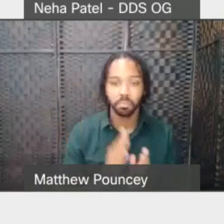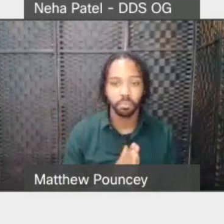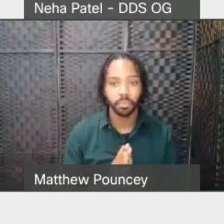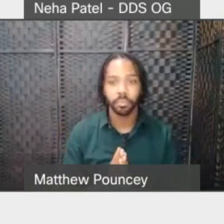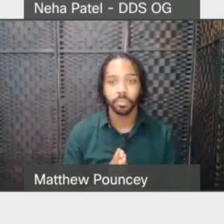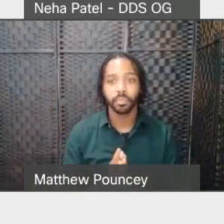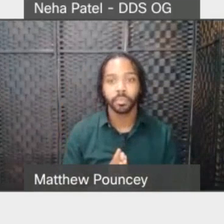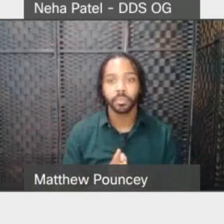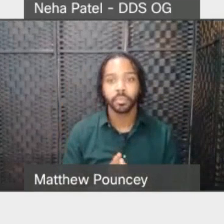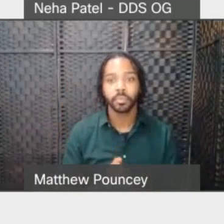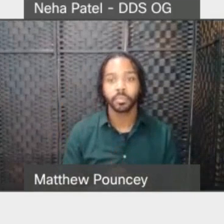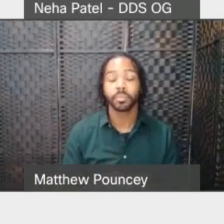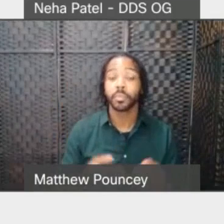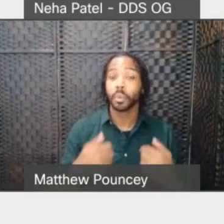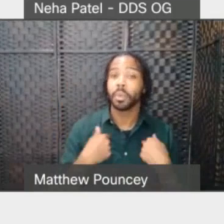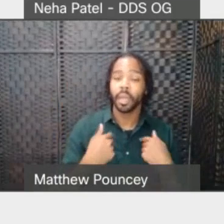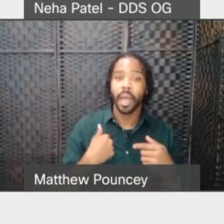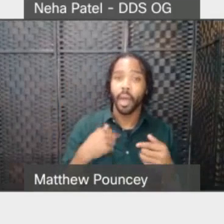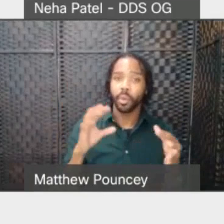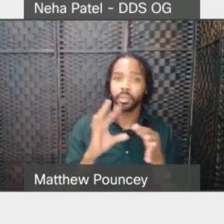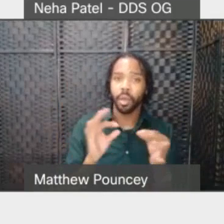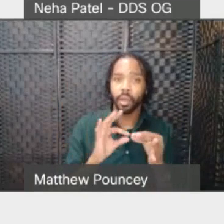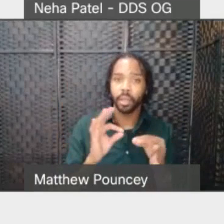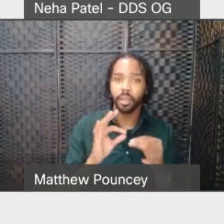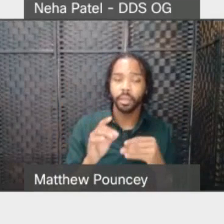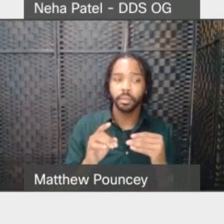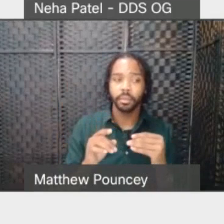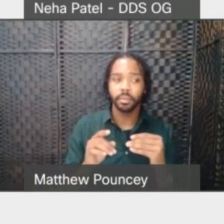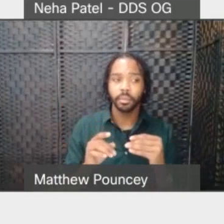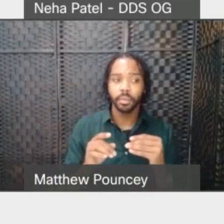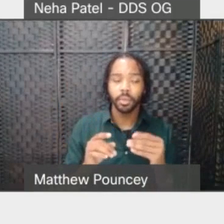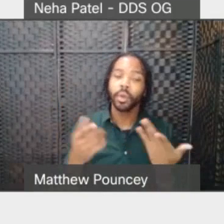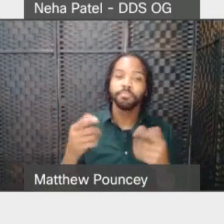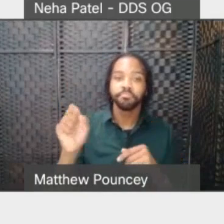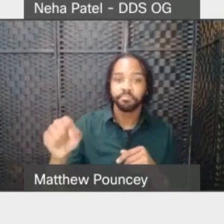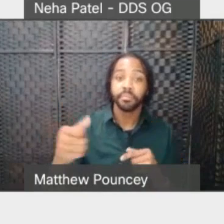Now, I think I was talking about I was referring to, yes, I would